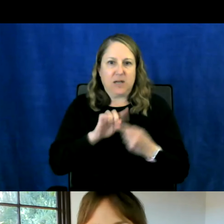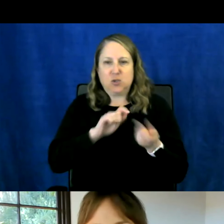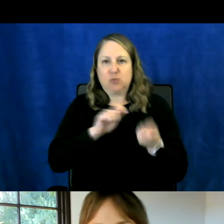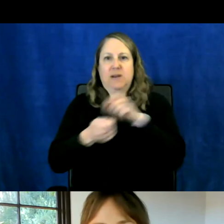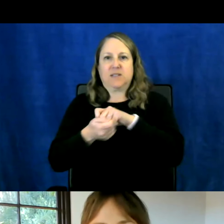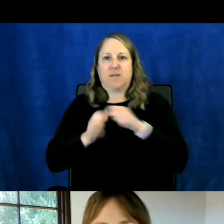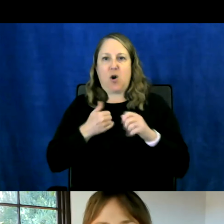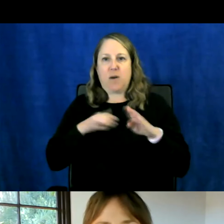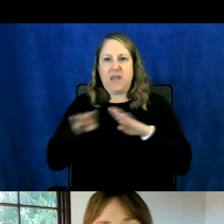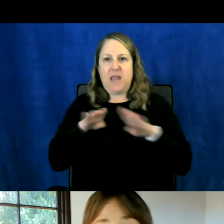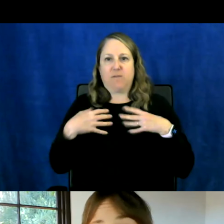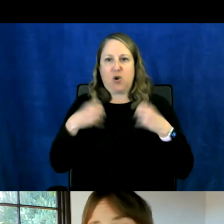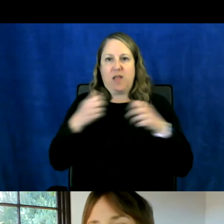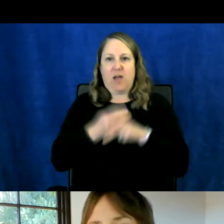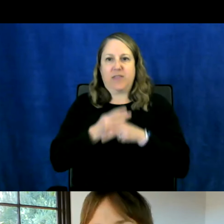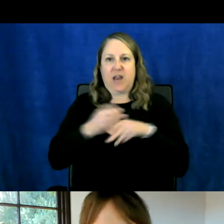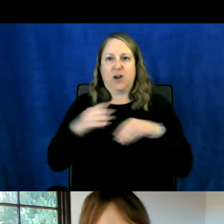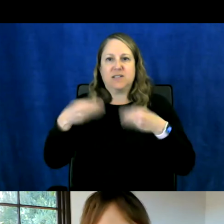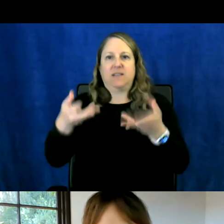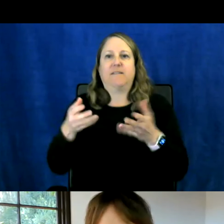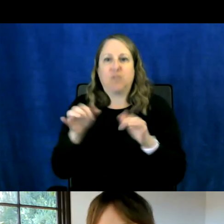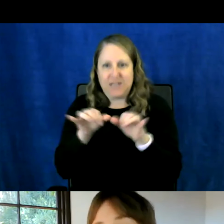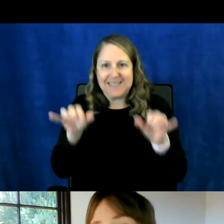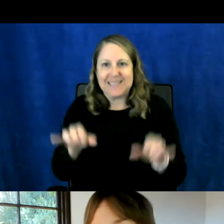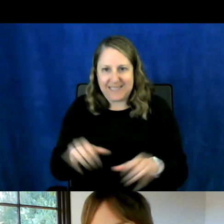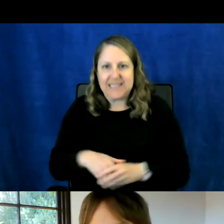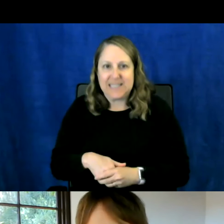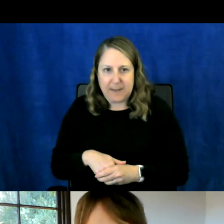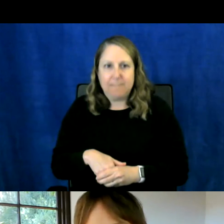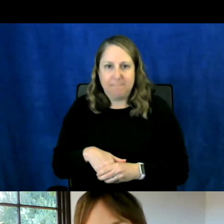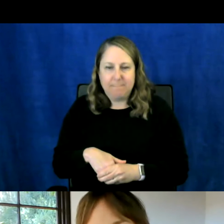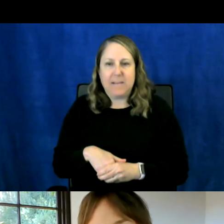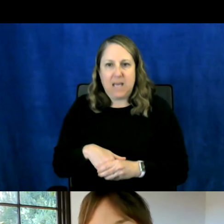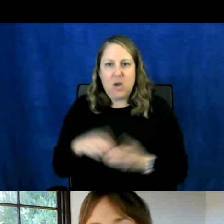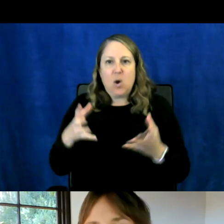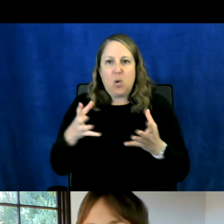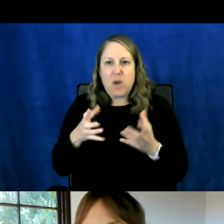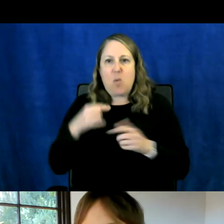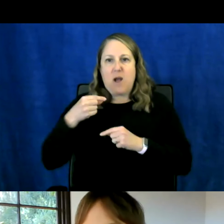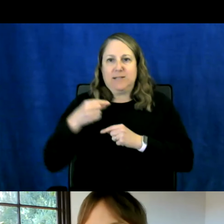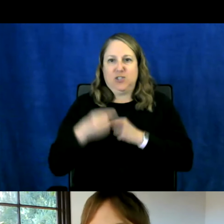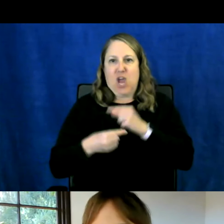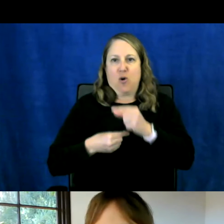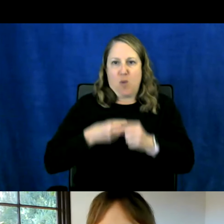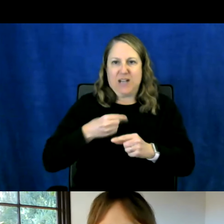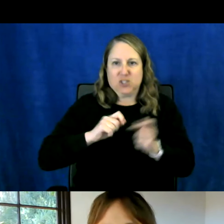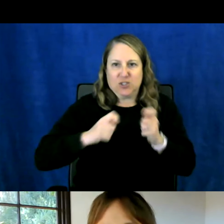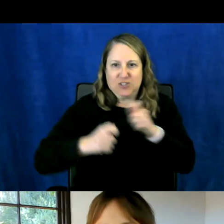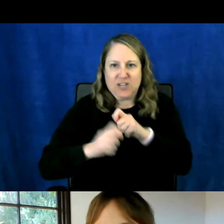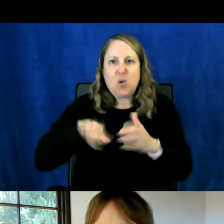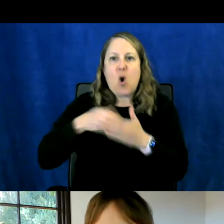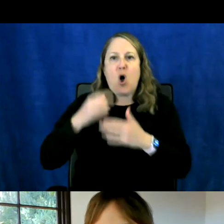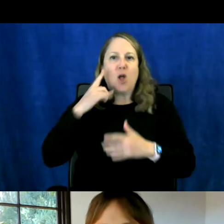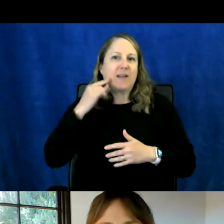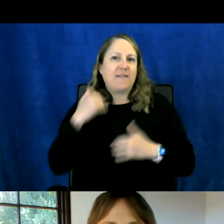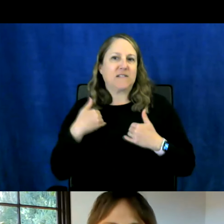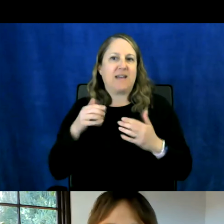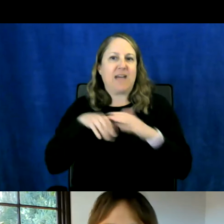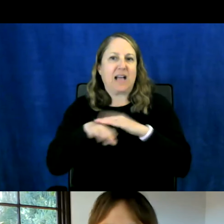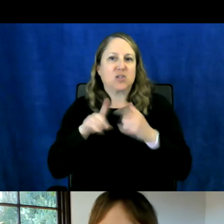delivery system. And it's about creating generational change so that all Californians have access to high